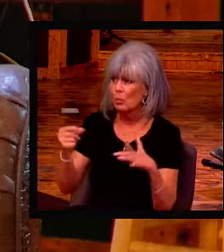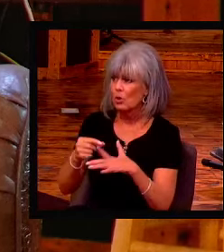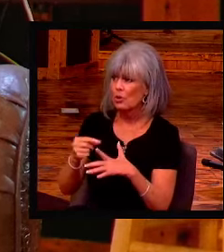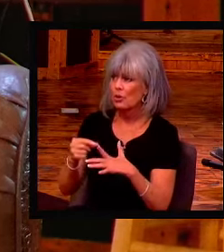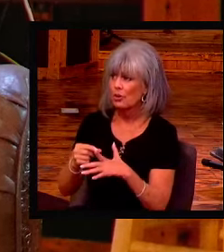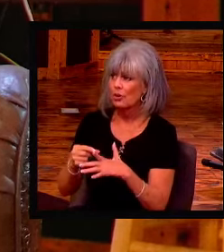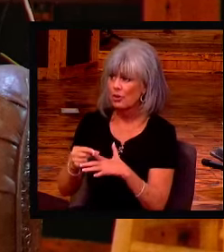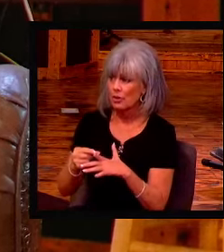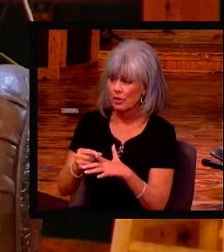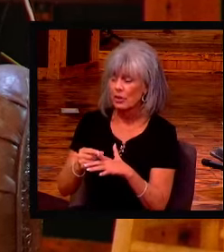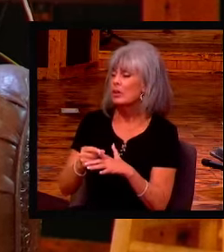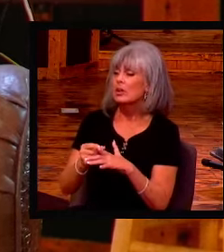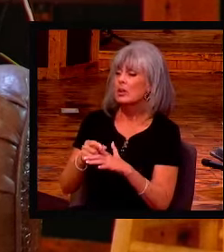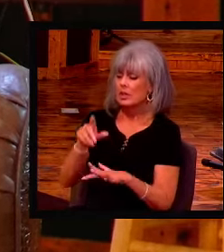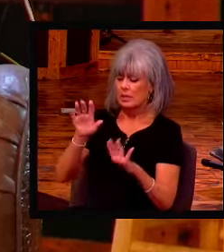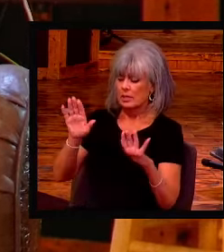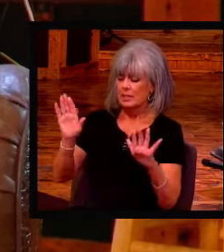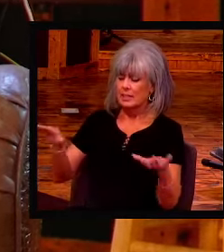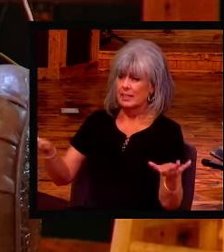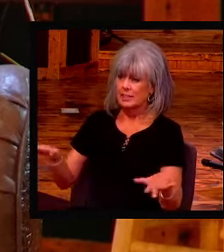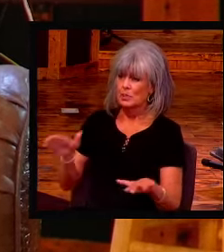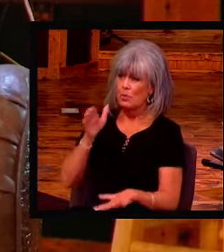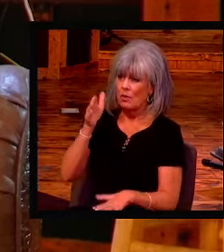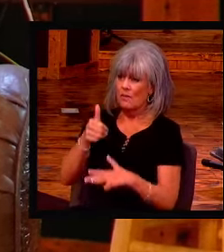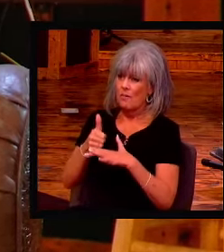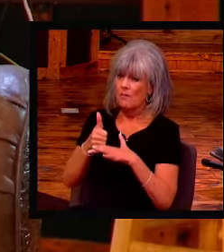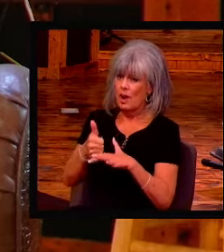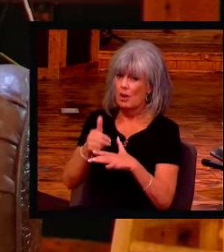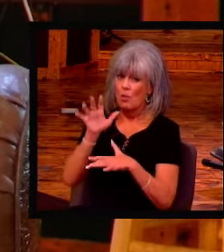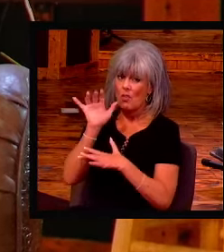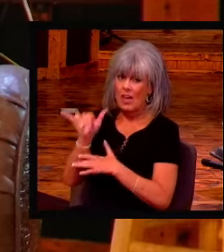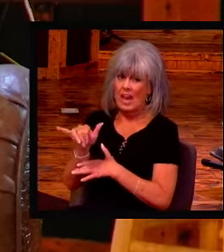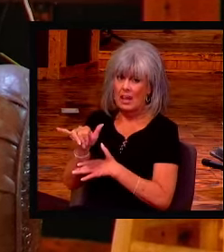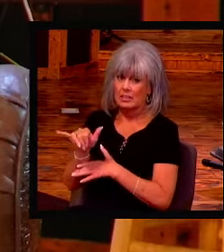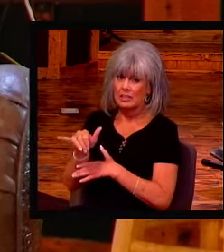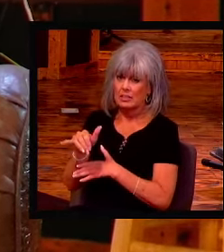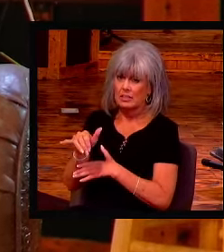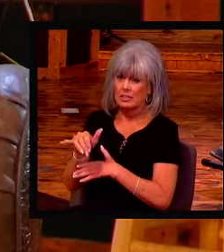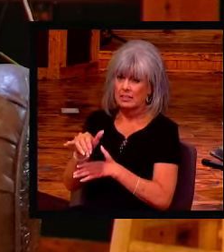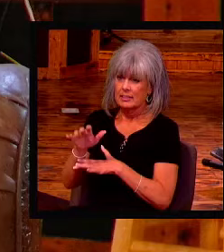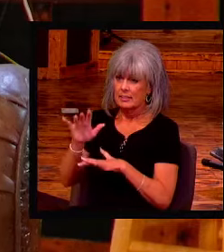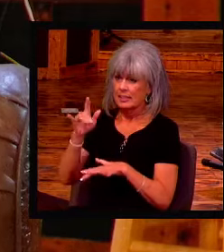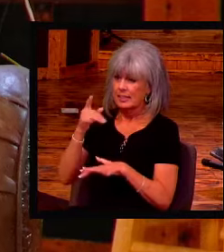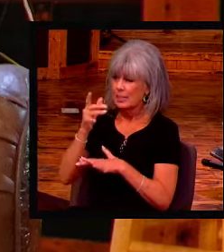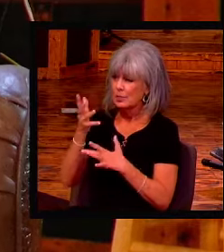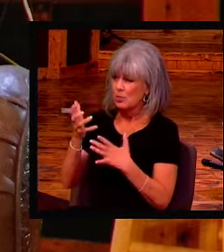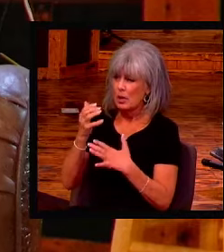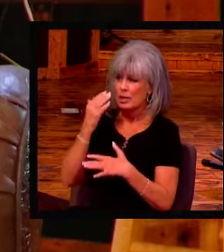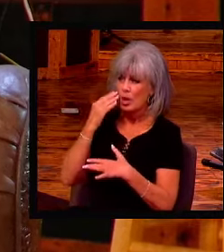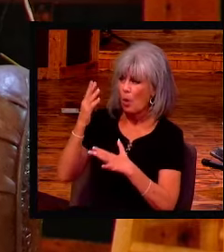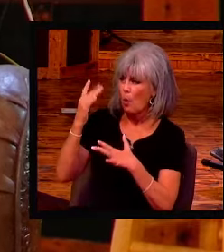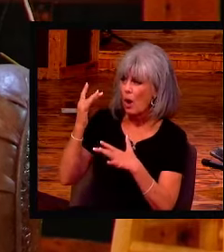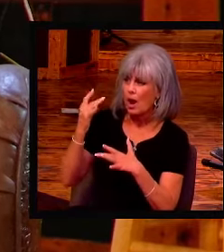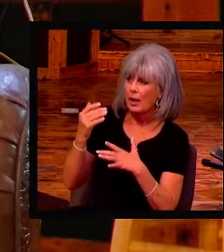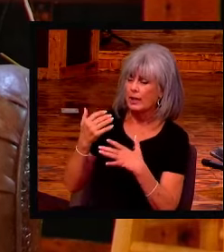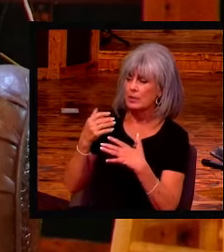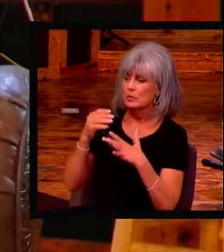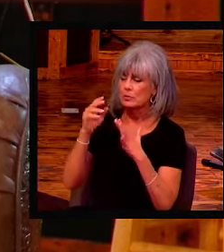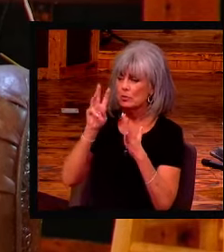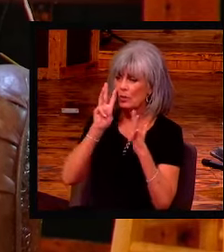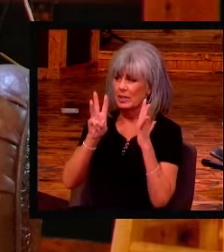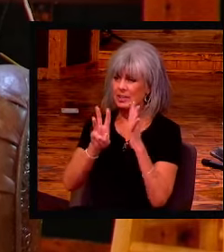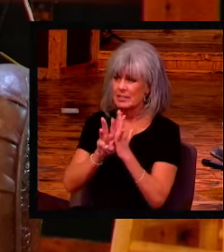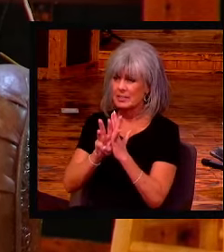follow that. They're gonna wanna know why. Amen. So you're opening the door to witnessing to your